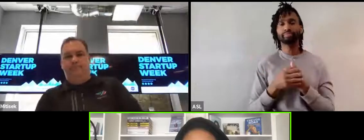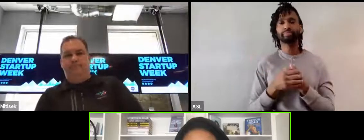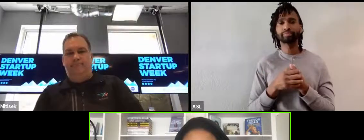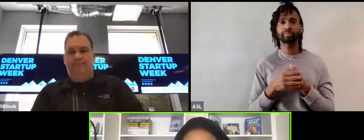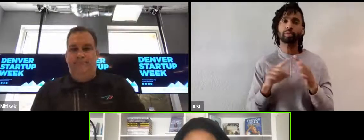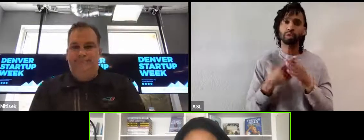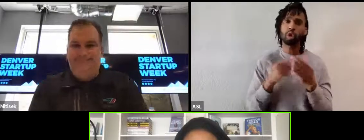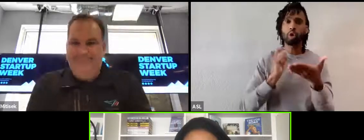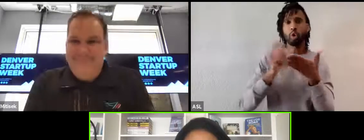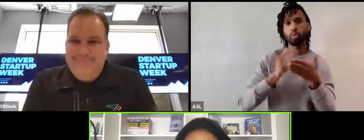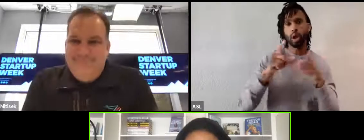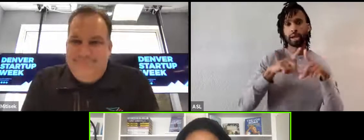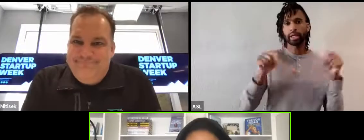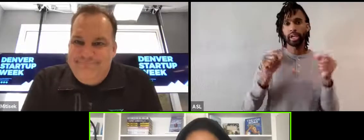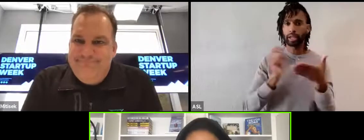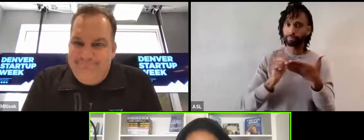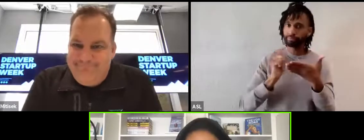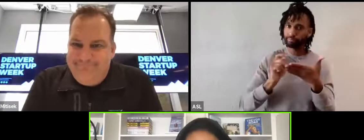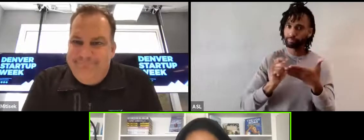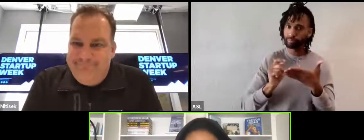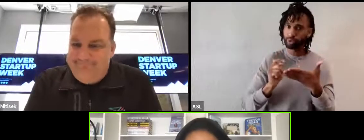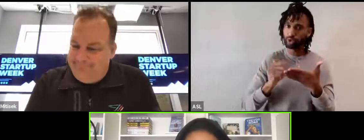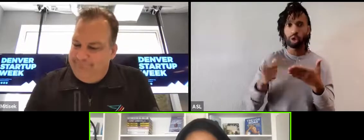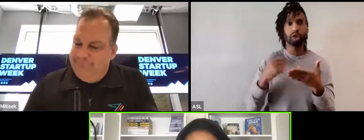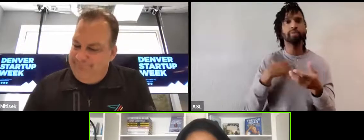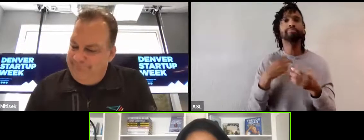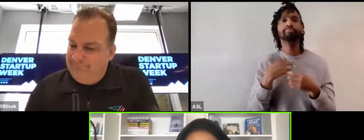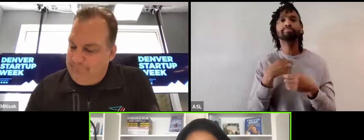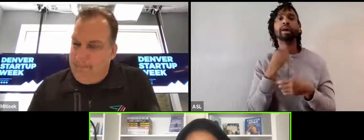start writing checks in order to be able to get my voice heard.